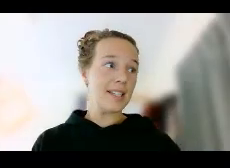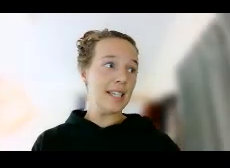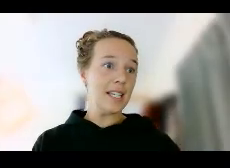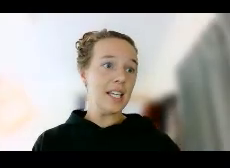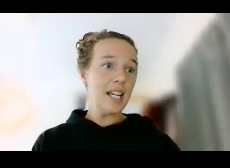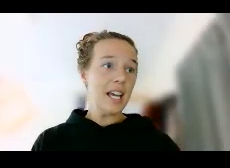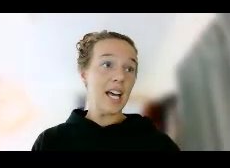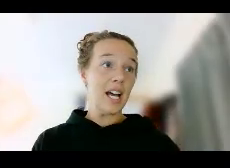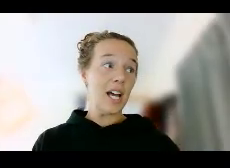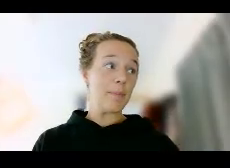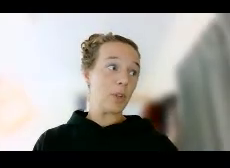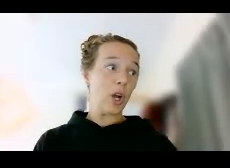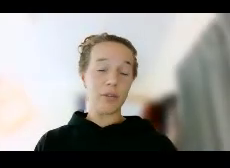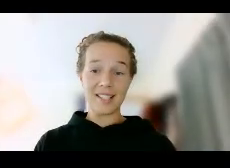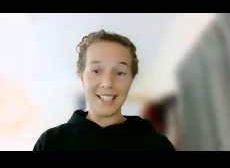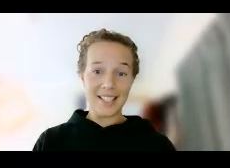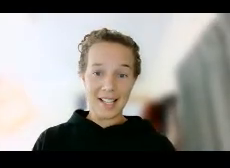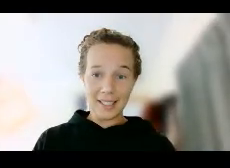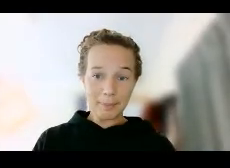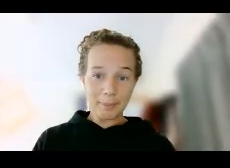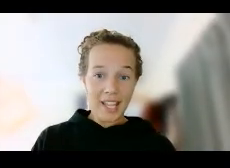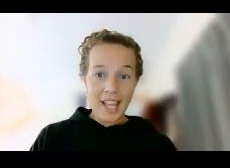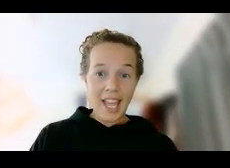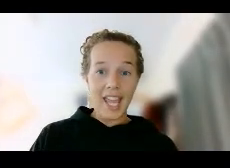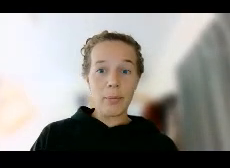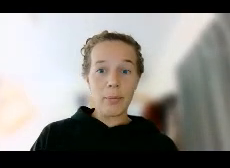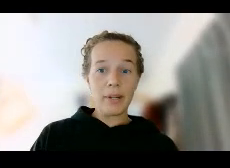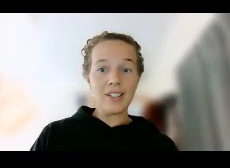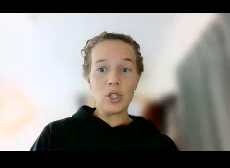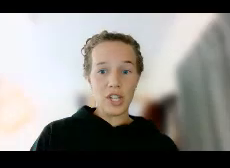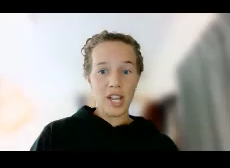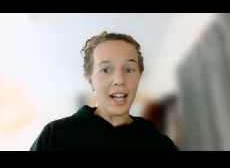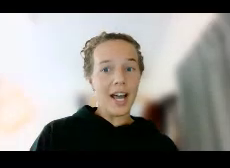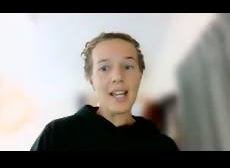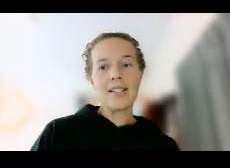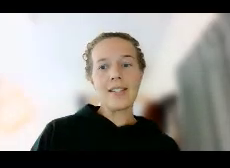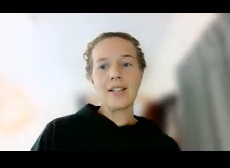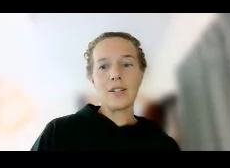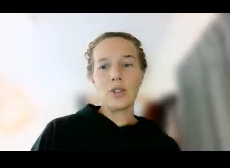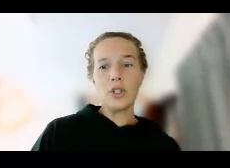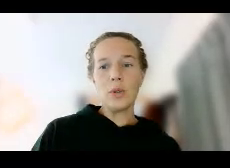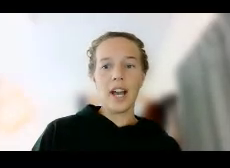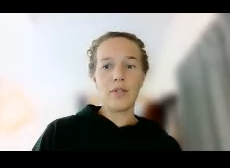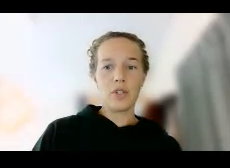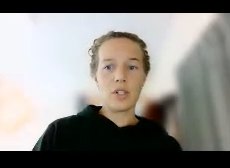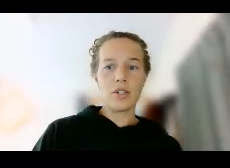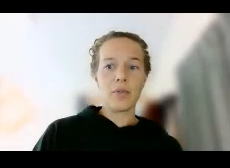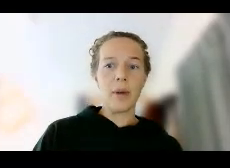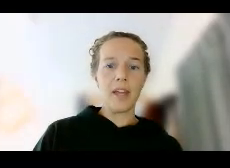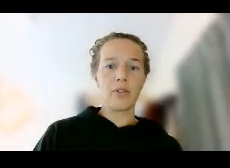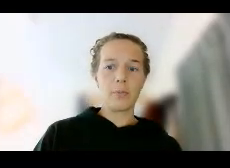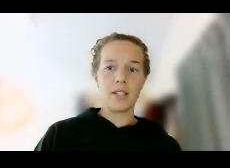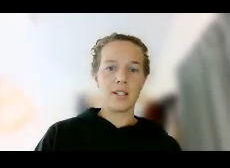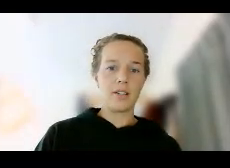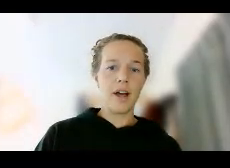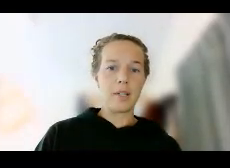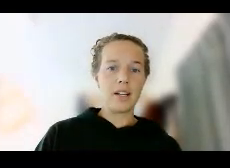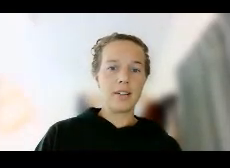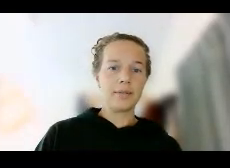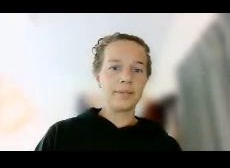why you can see all of this clean sand here. And we built a new staircase to guide visitors away